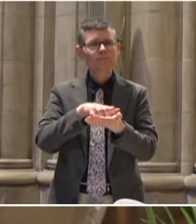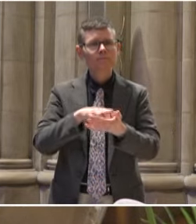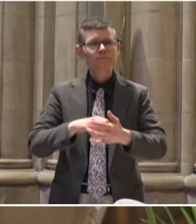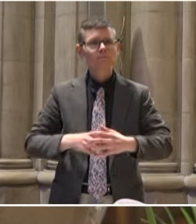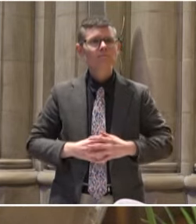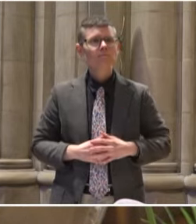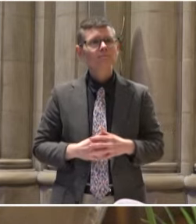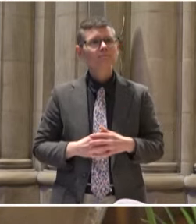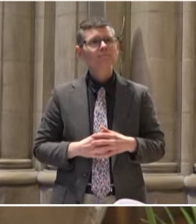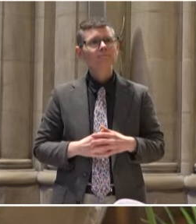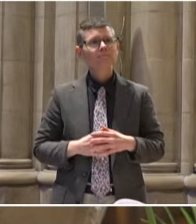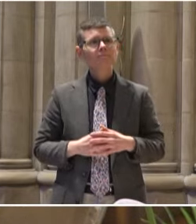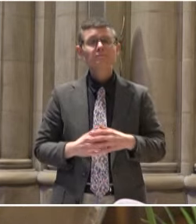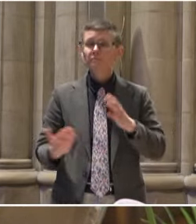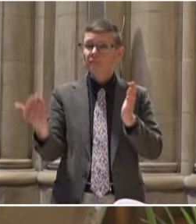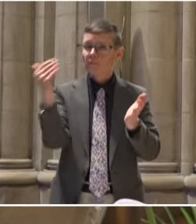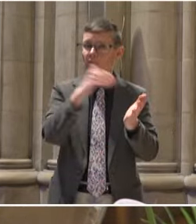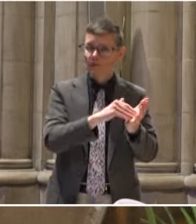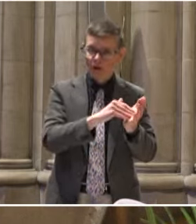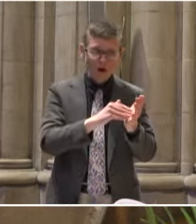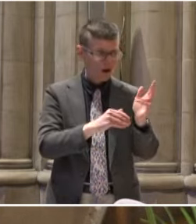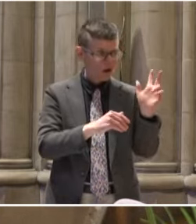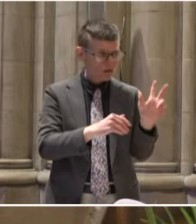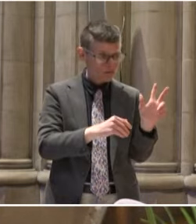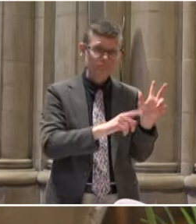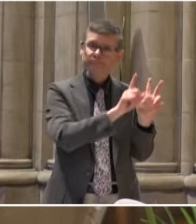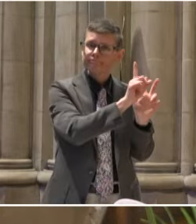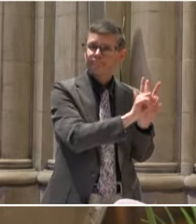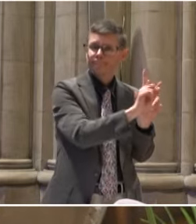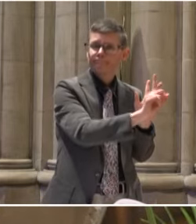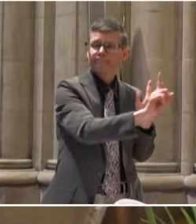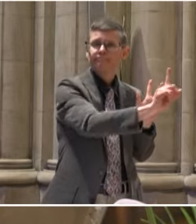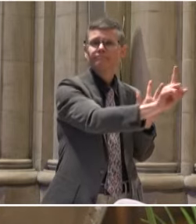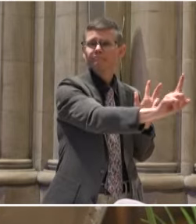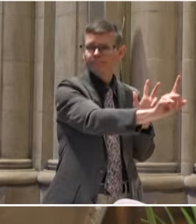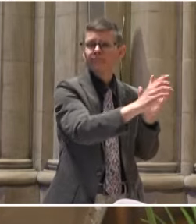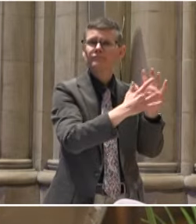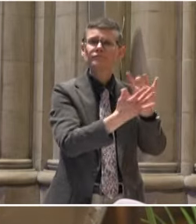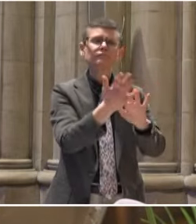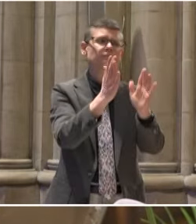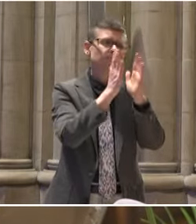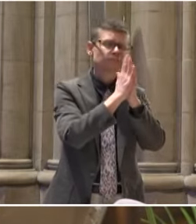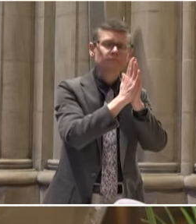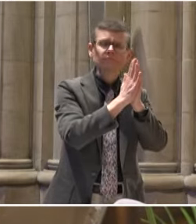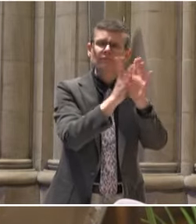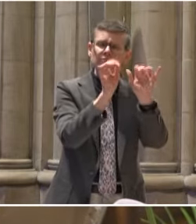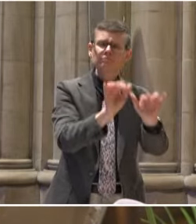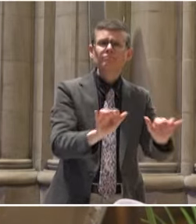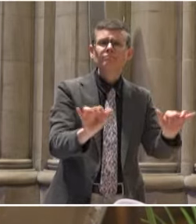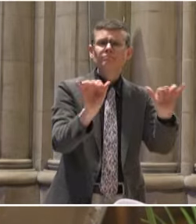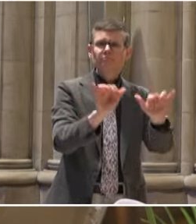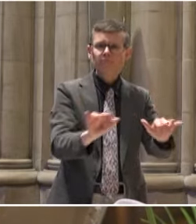And again, Jesus went away and prayed, saying the same words.